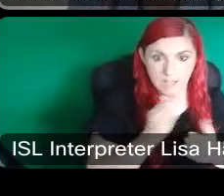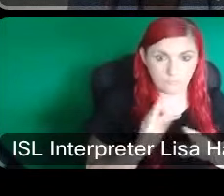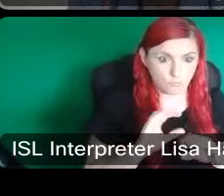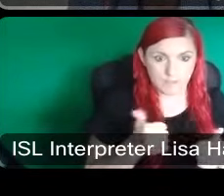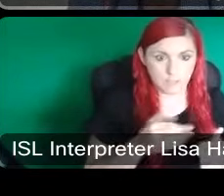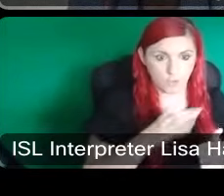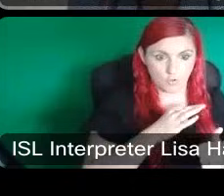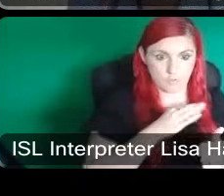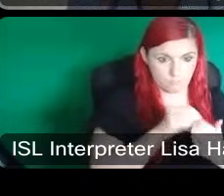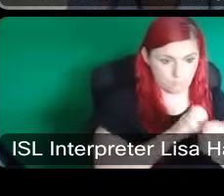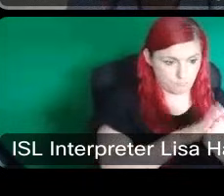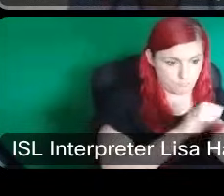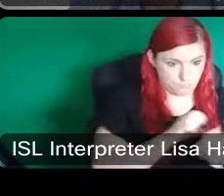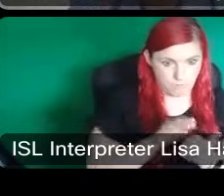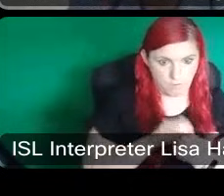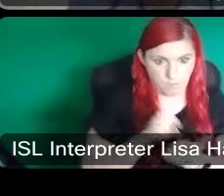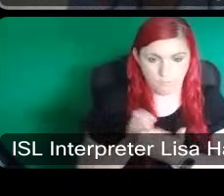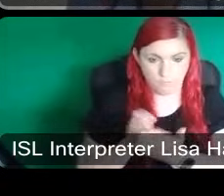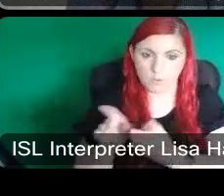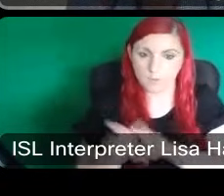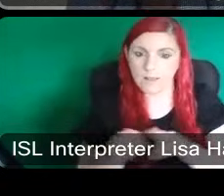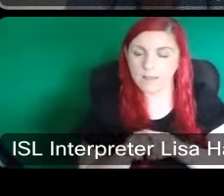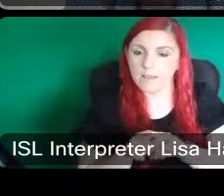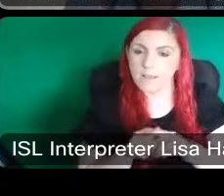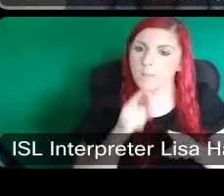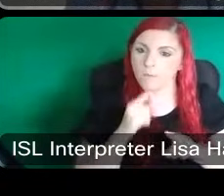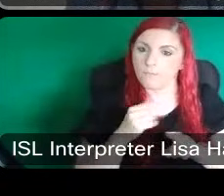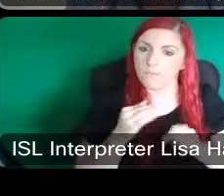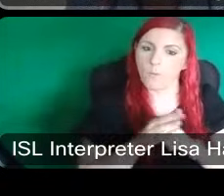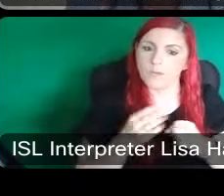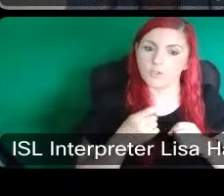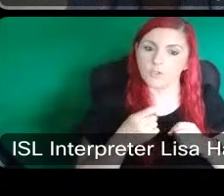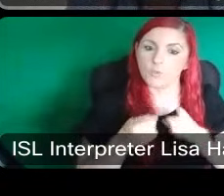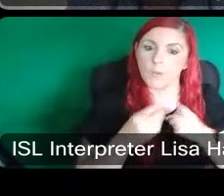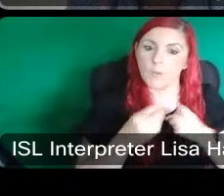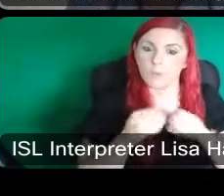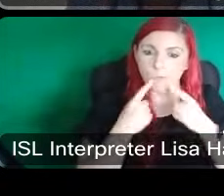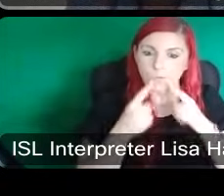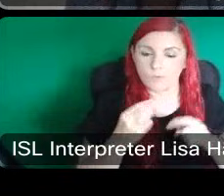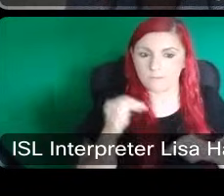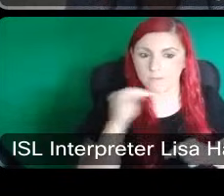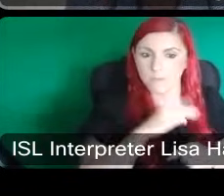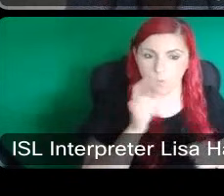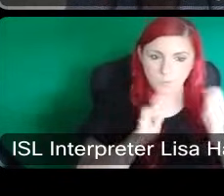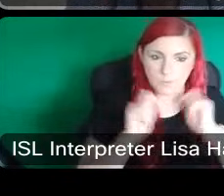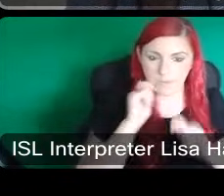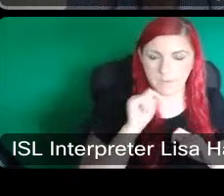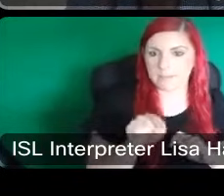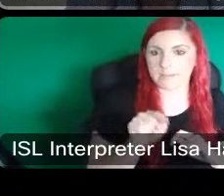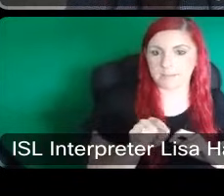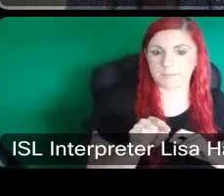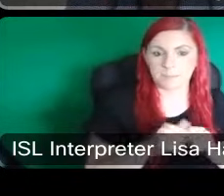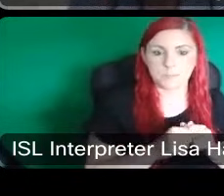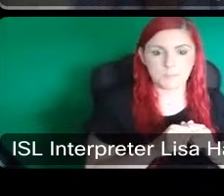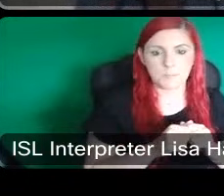are very good at doing open disclosure, and sometimes the documentation that maybe lets us down actually then, and it's